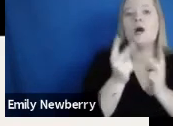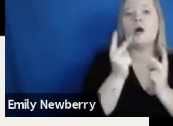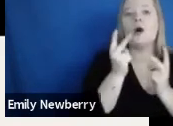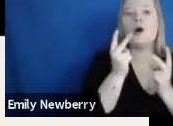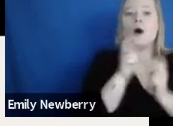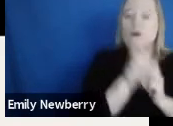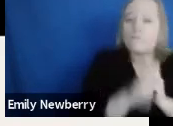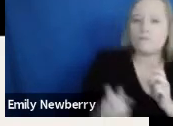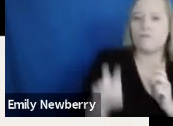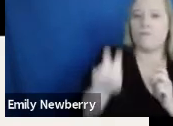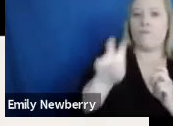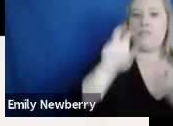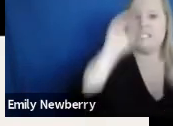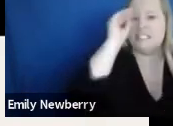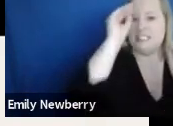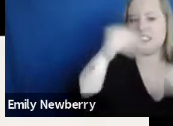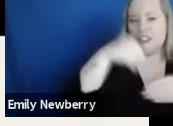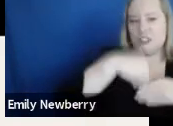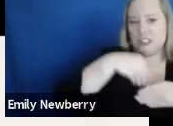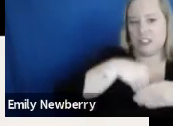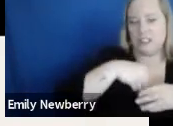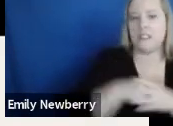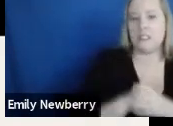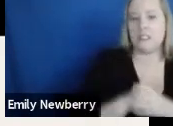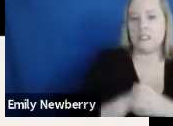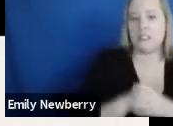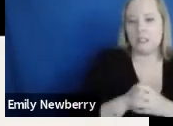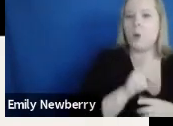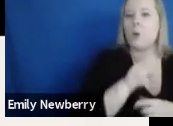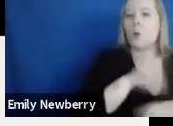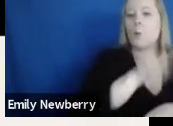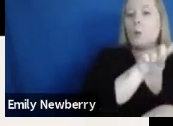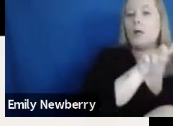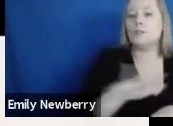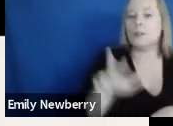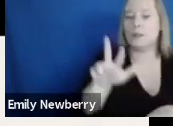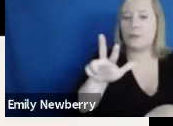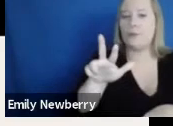be taking place from 1 to 3 p.m. Mountain Time.